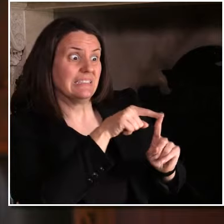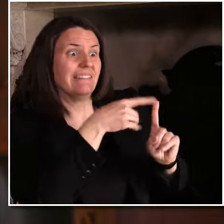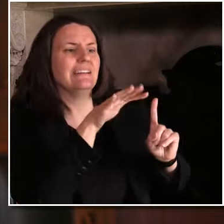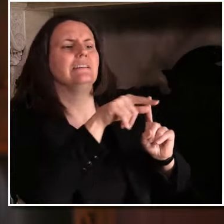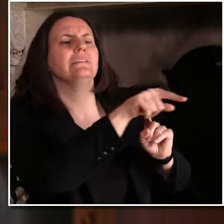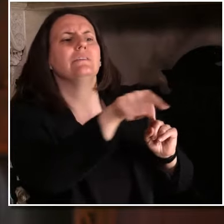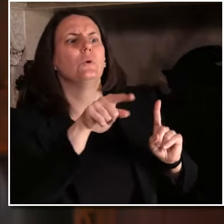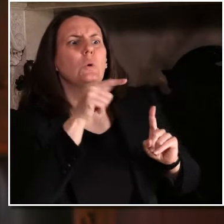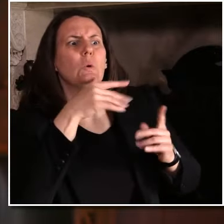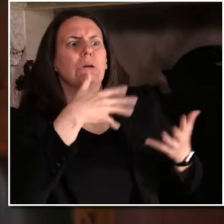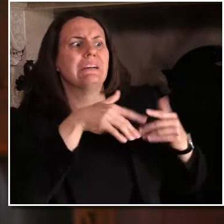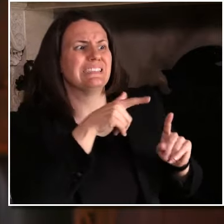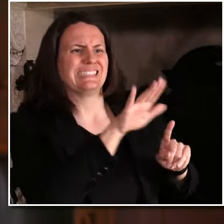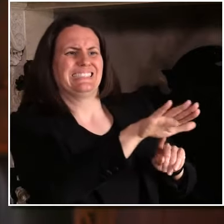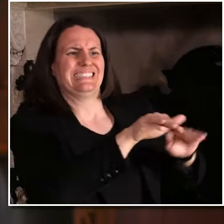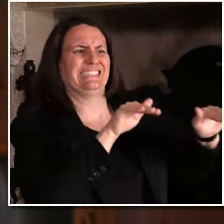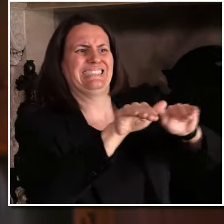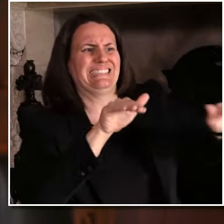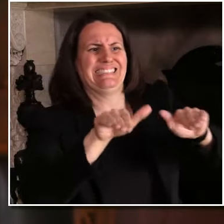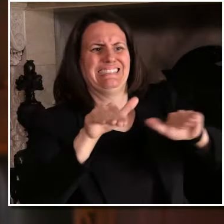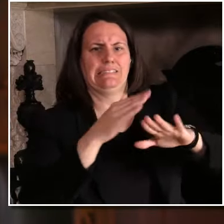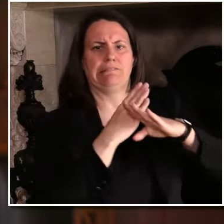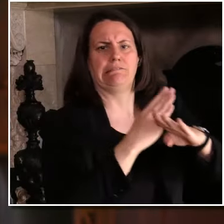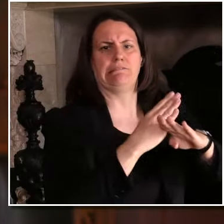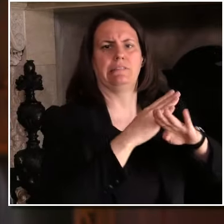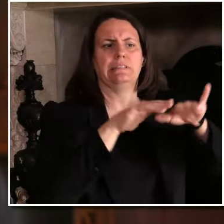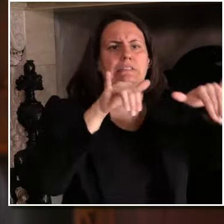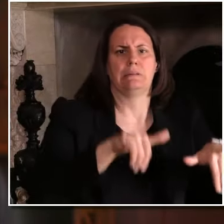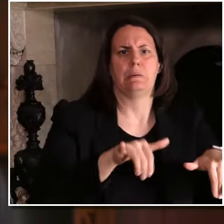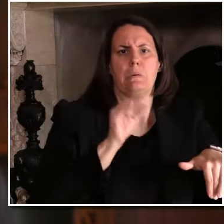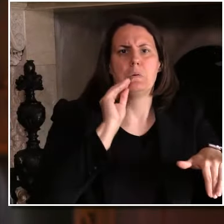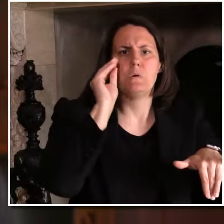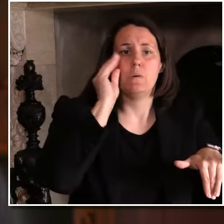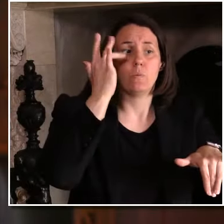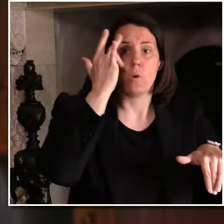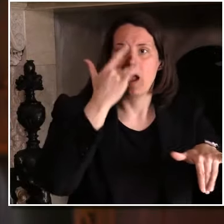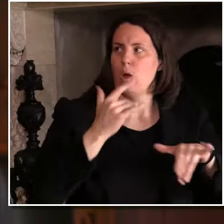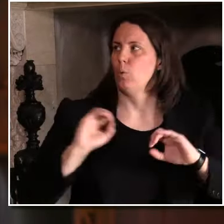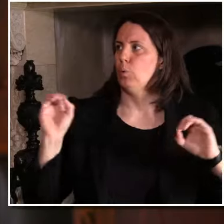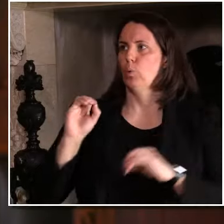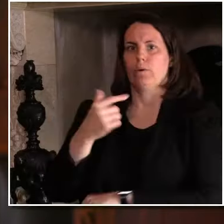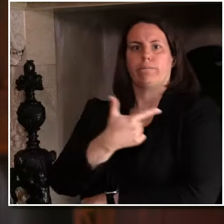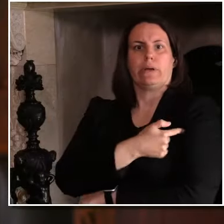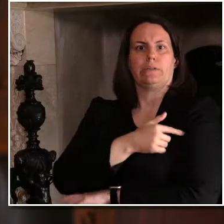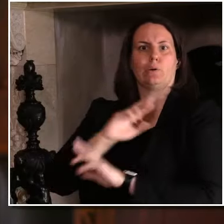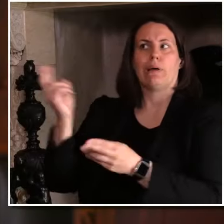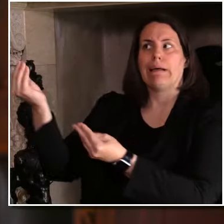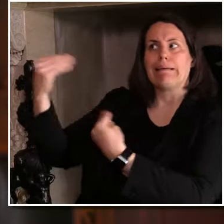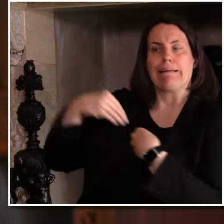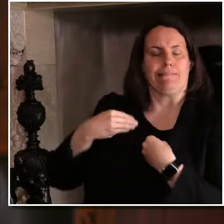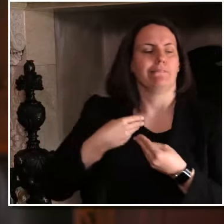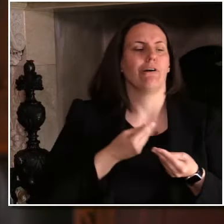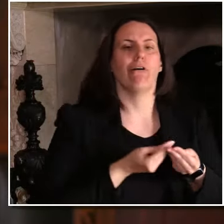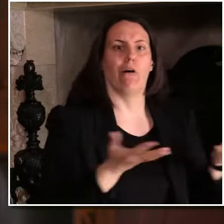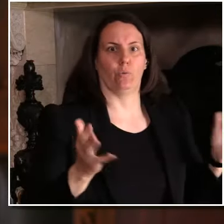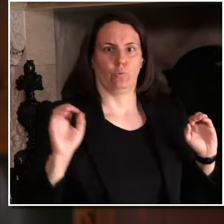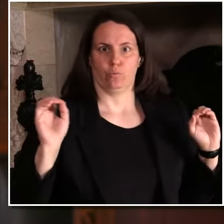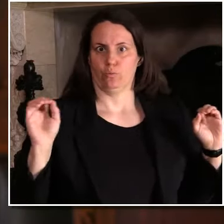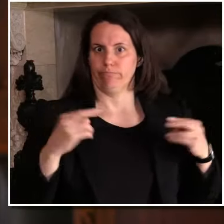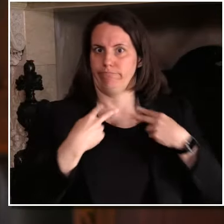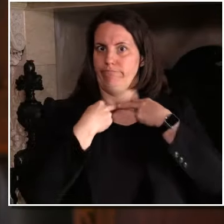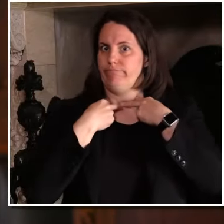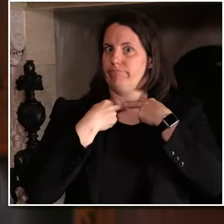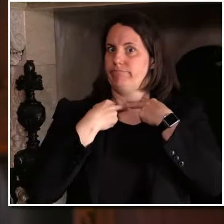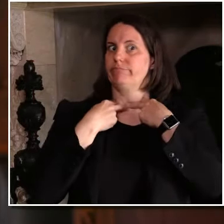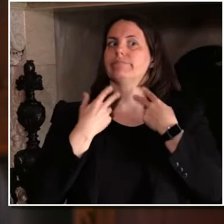a moment to explain it a little more fully. When a COVID-19 test comes back positive, the local public health department